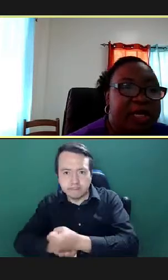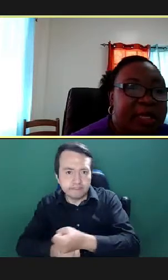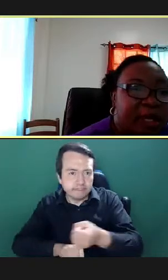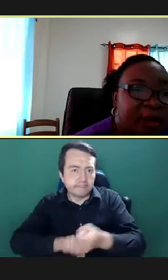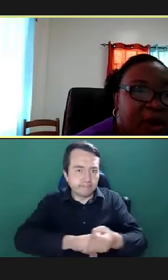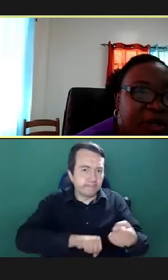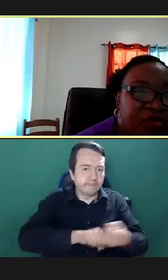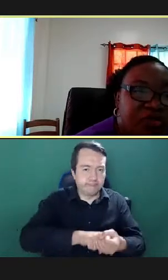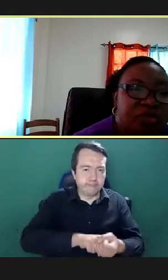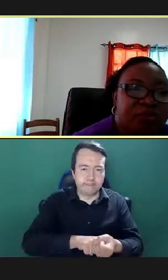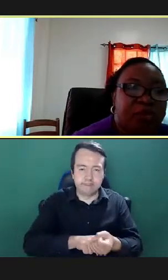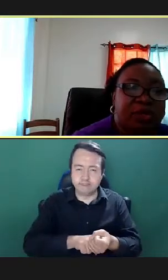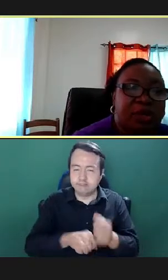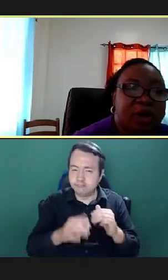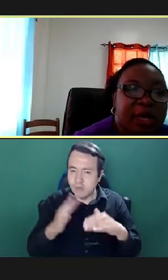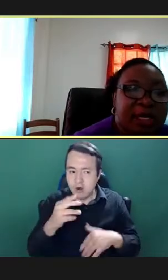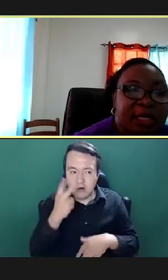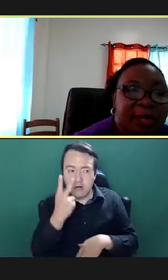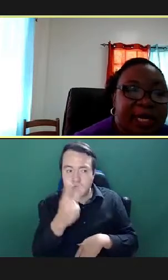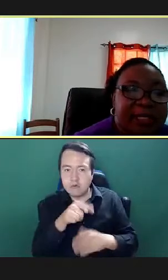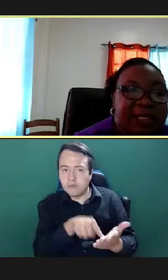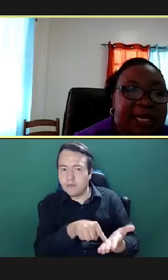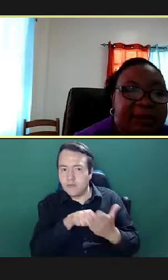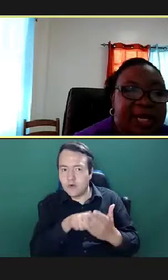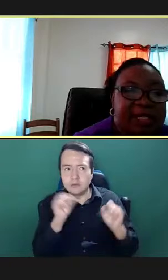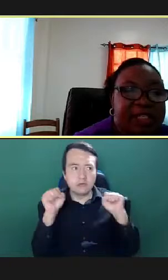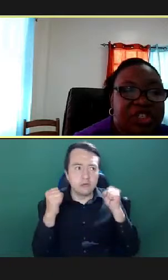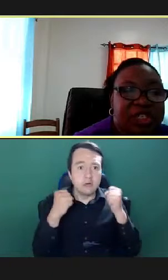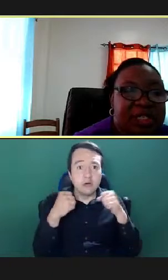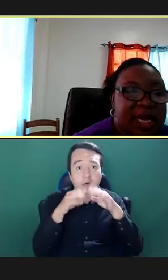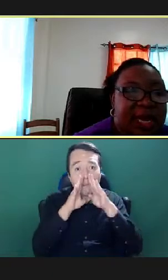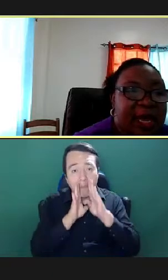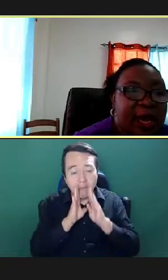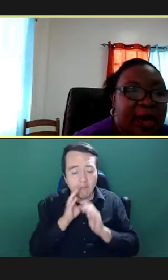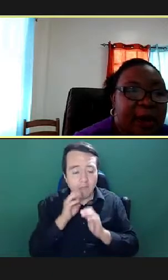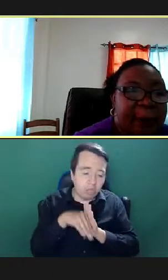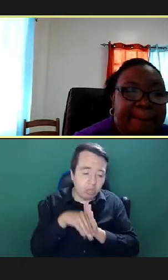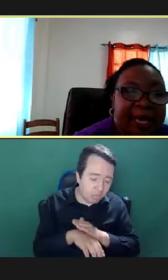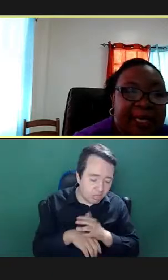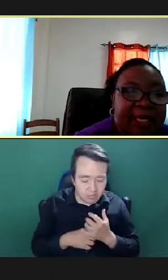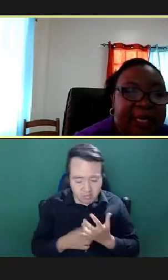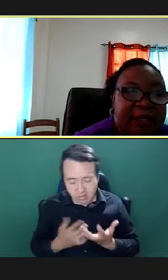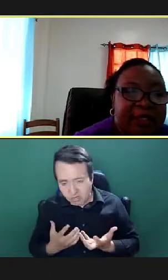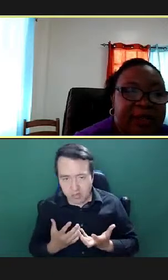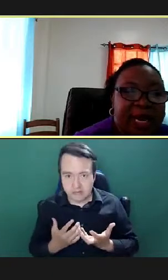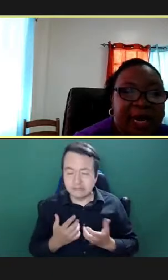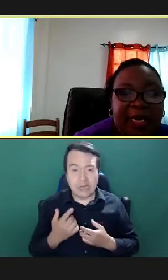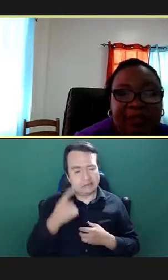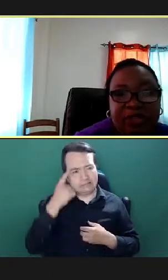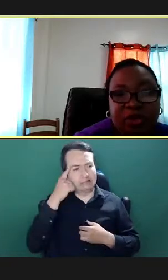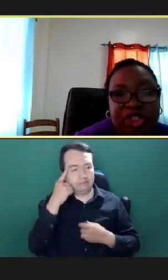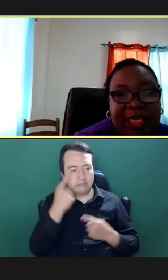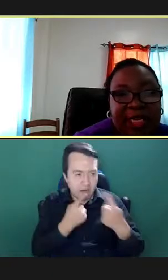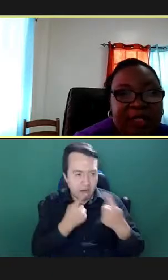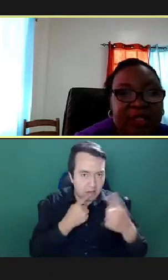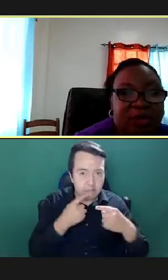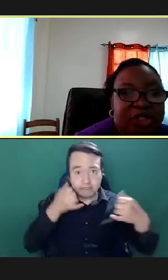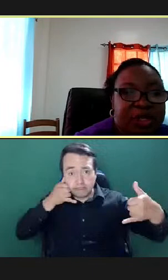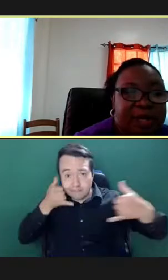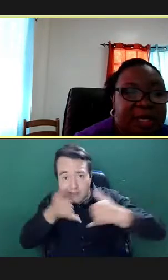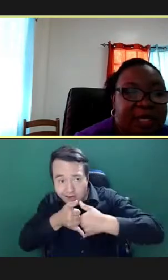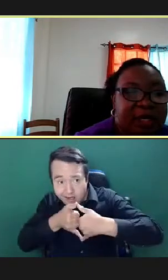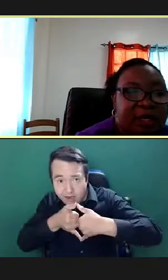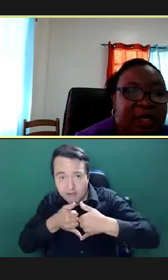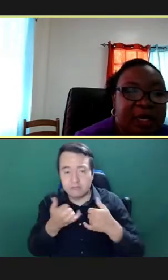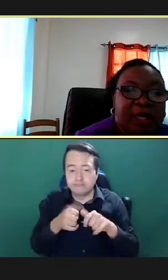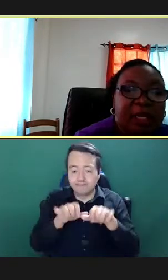They were connecting with others through phone calls, emails, text messages, mailing letters or cards, video chatting on